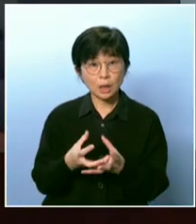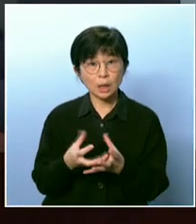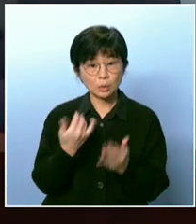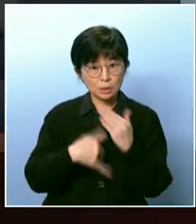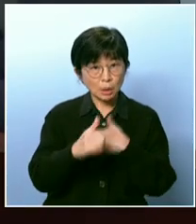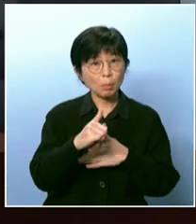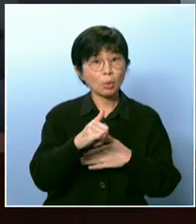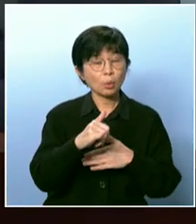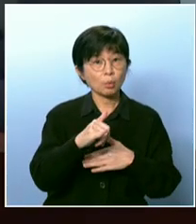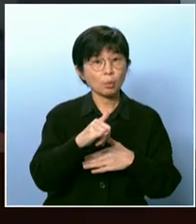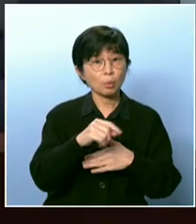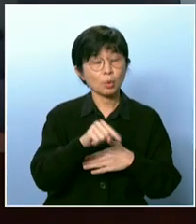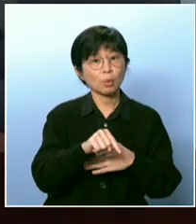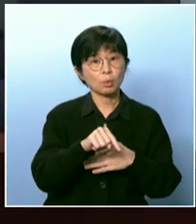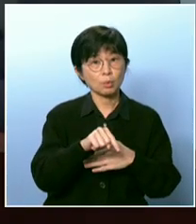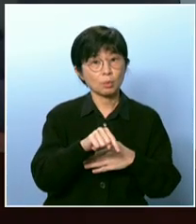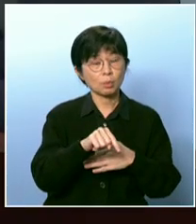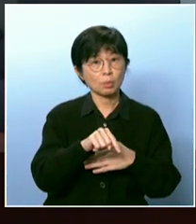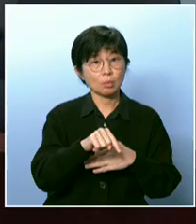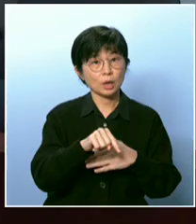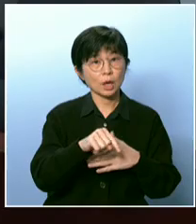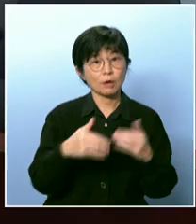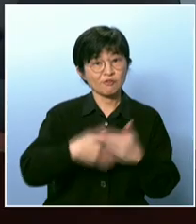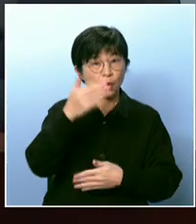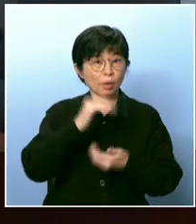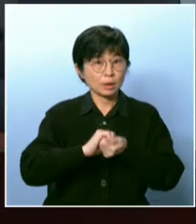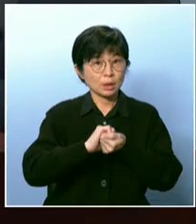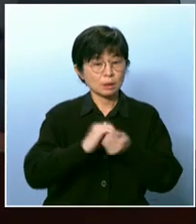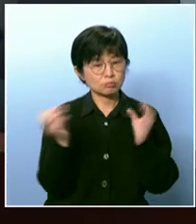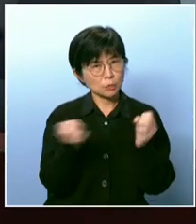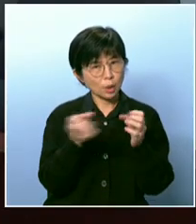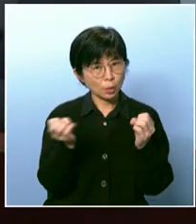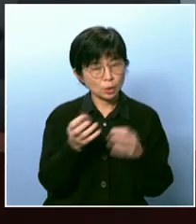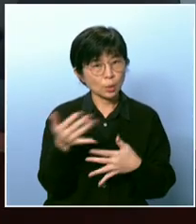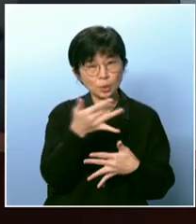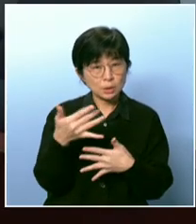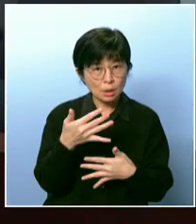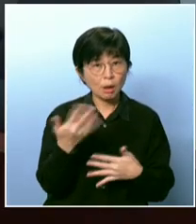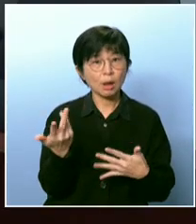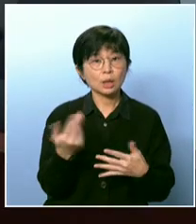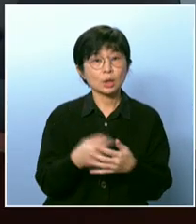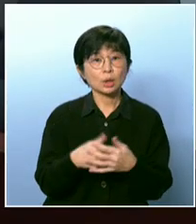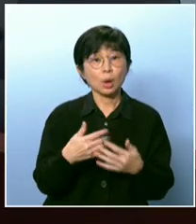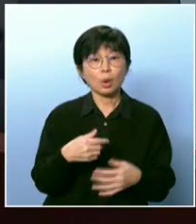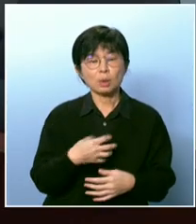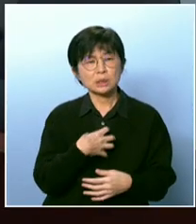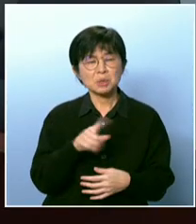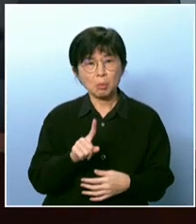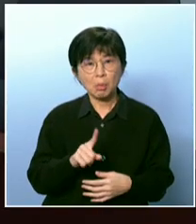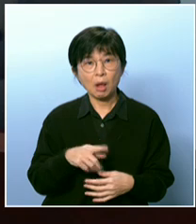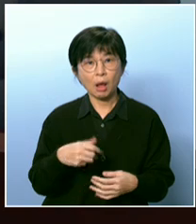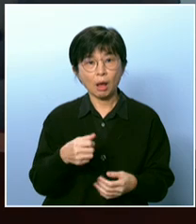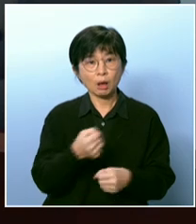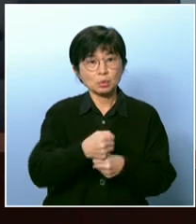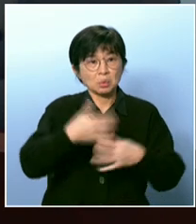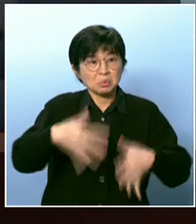the on cost payable to the Hong Kong Housing Society and furniture and equipment would be